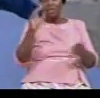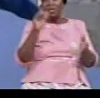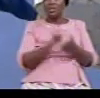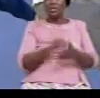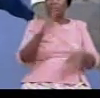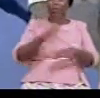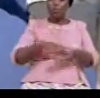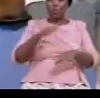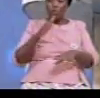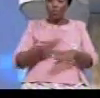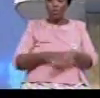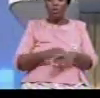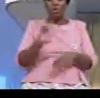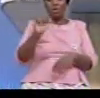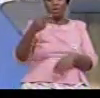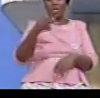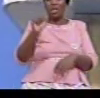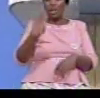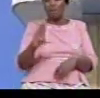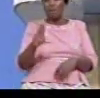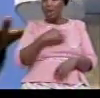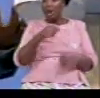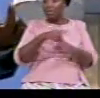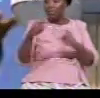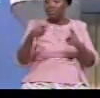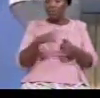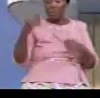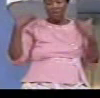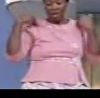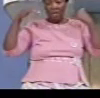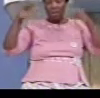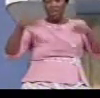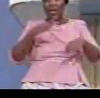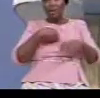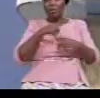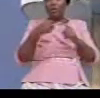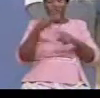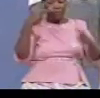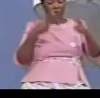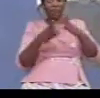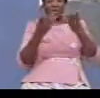warned Ahab. And when the angel, when the prophets